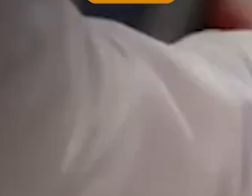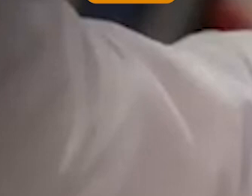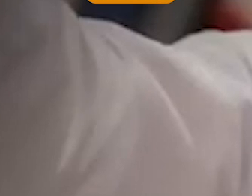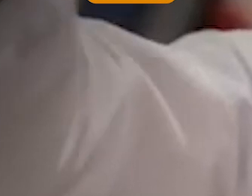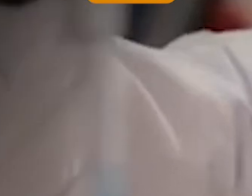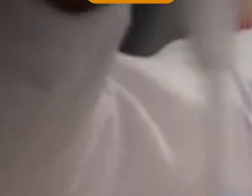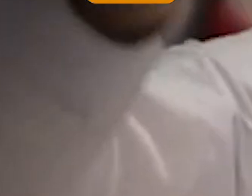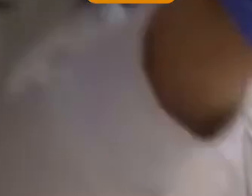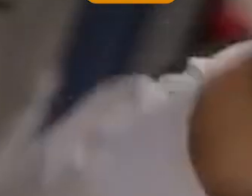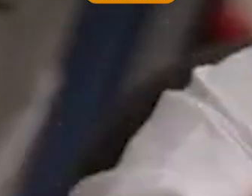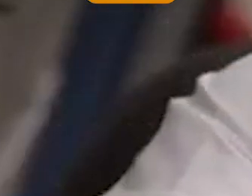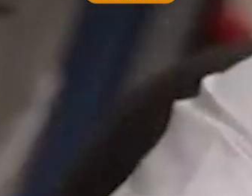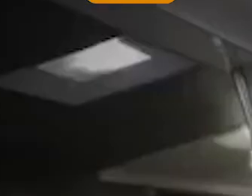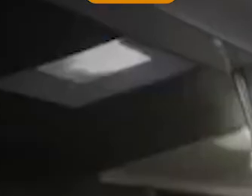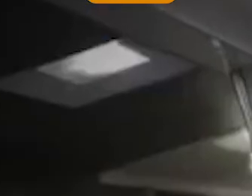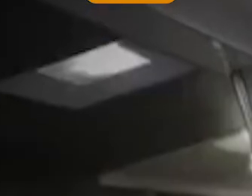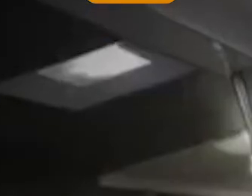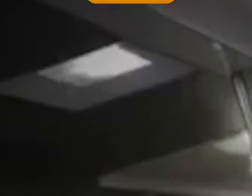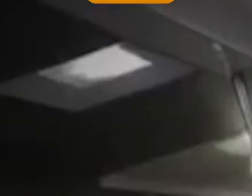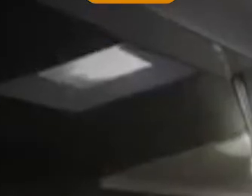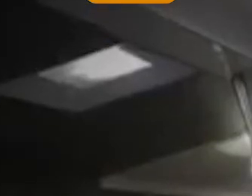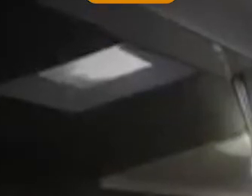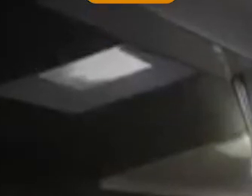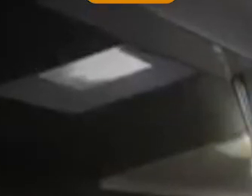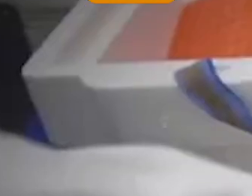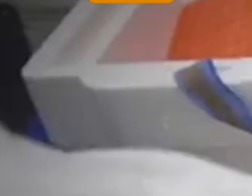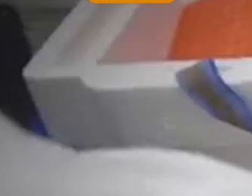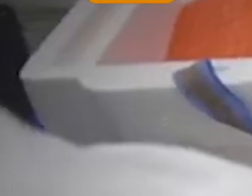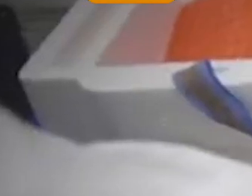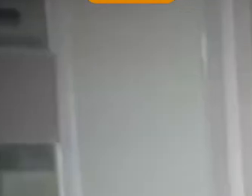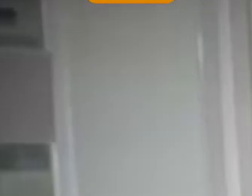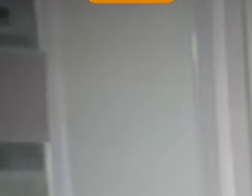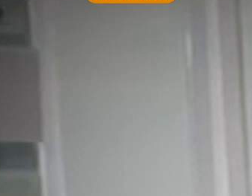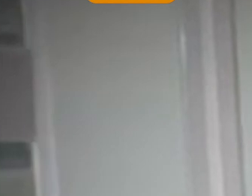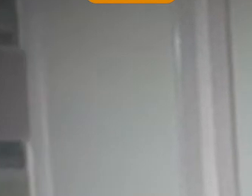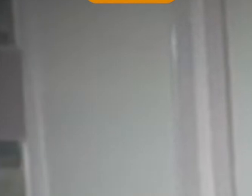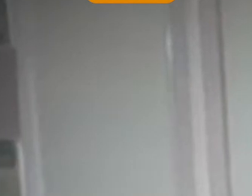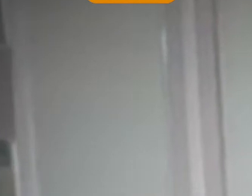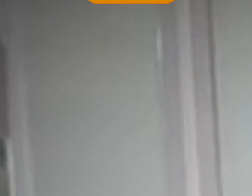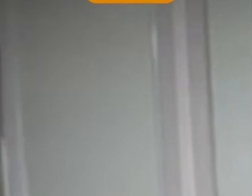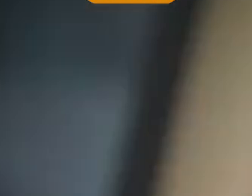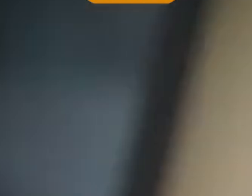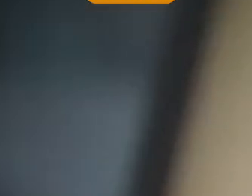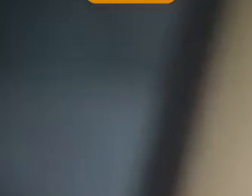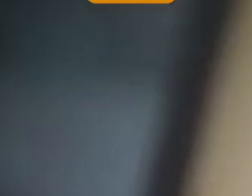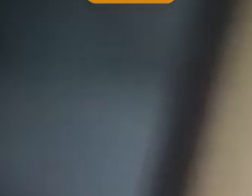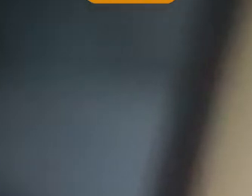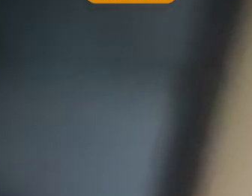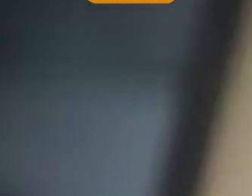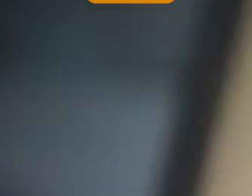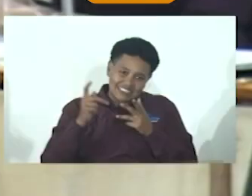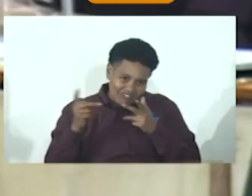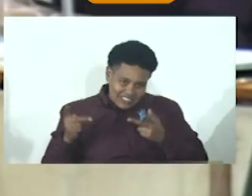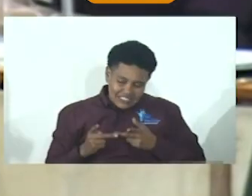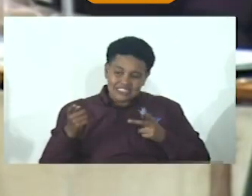1, only 16% of the population is targeted, with the supply coming from the World Health Organization's COVAX